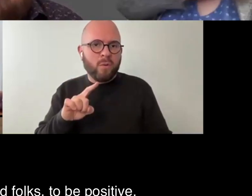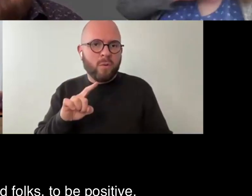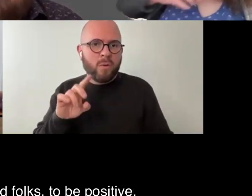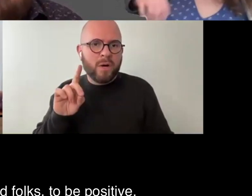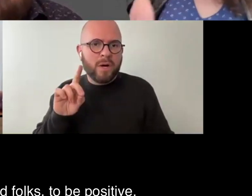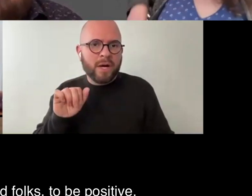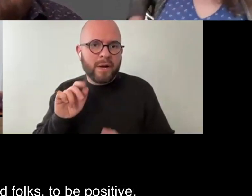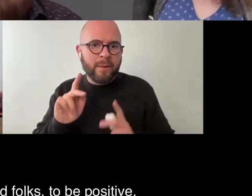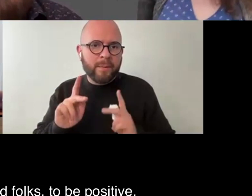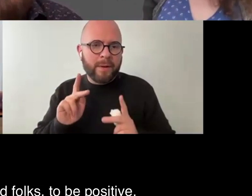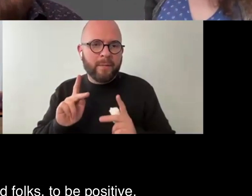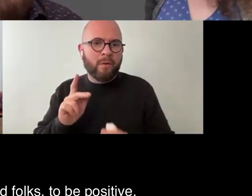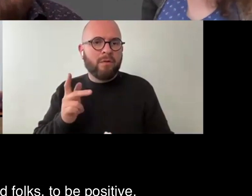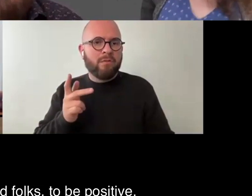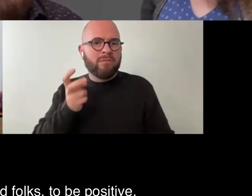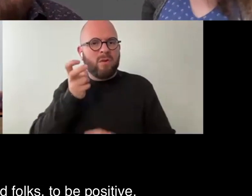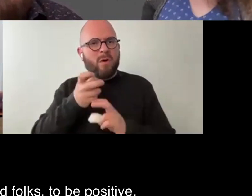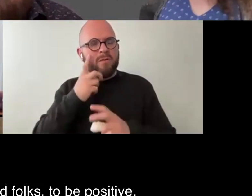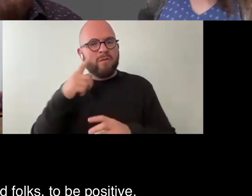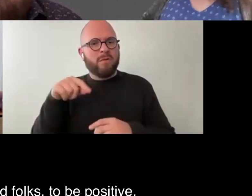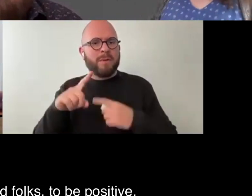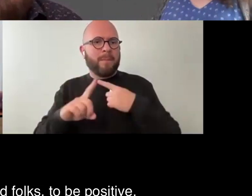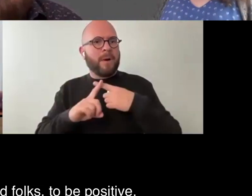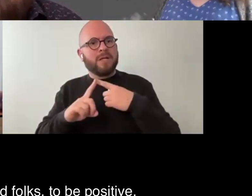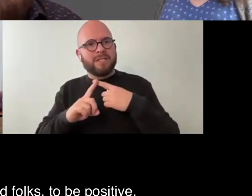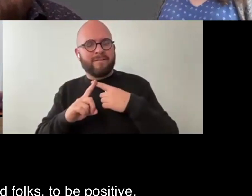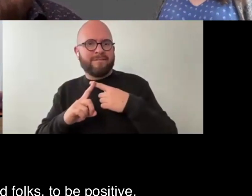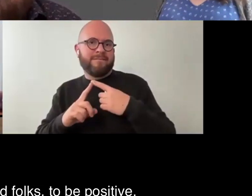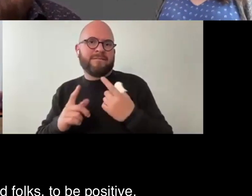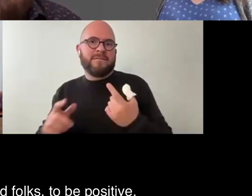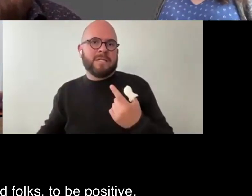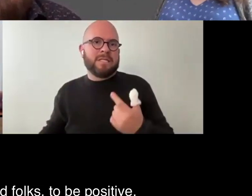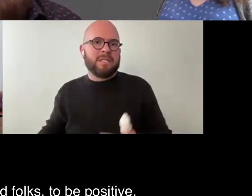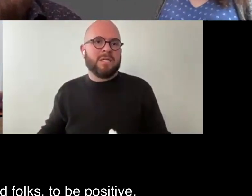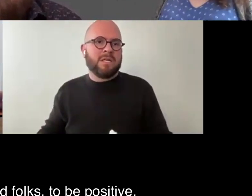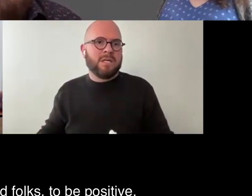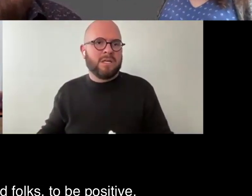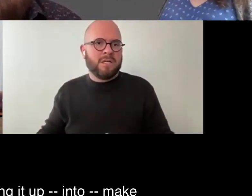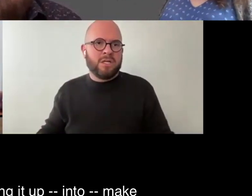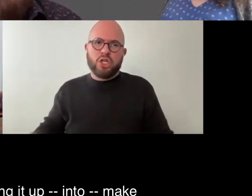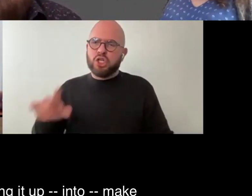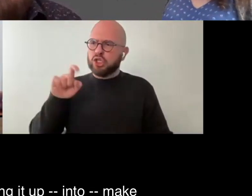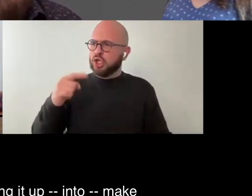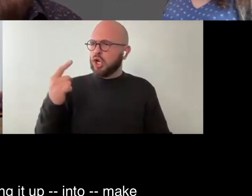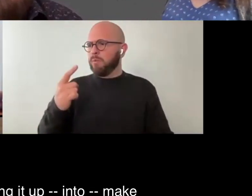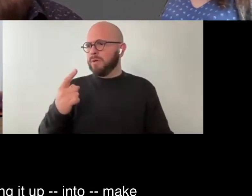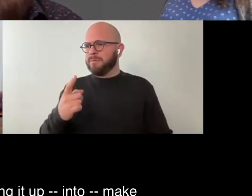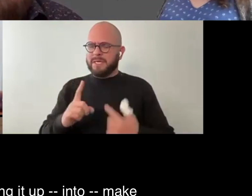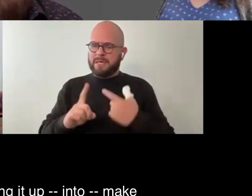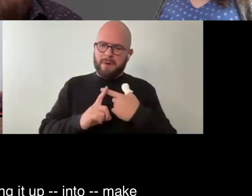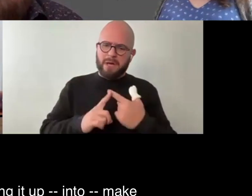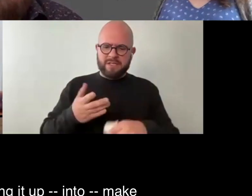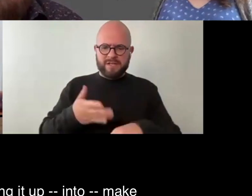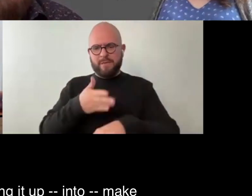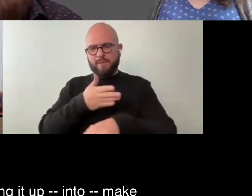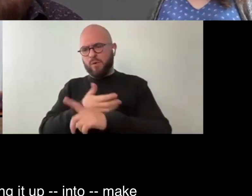be positive, right? To always be like working on improving ourselves